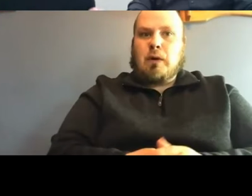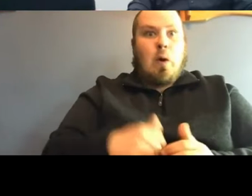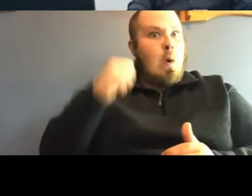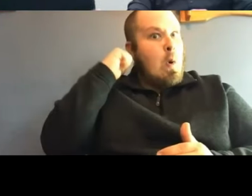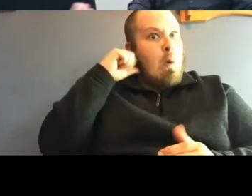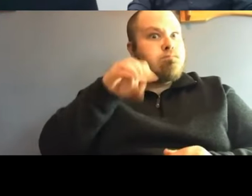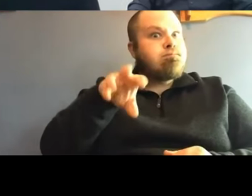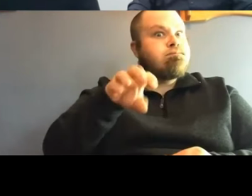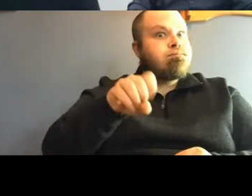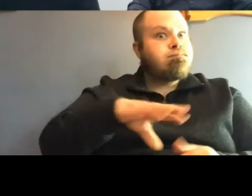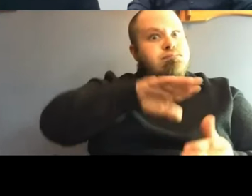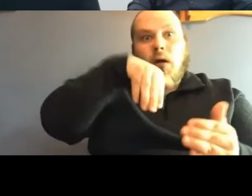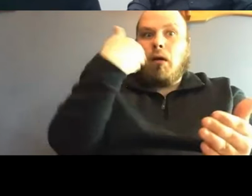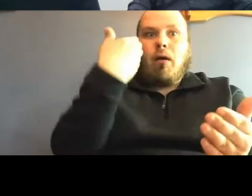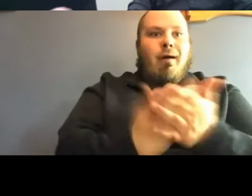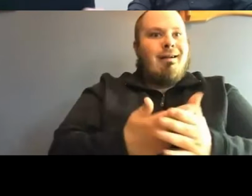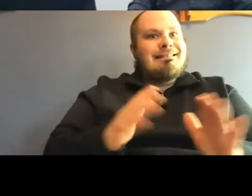all.